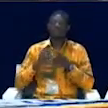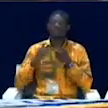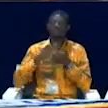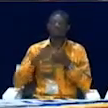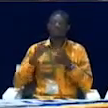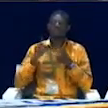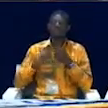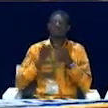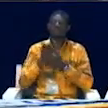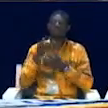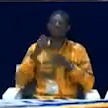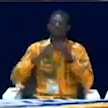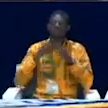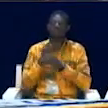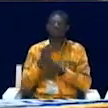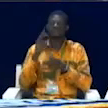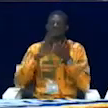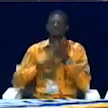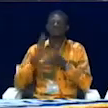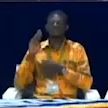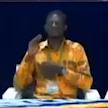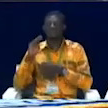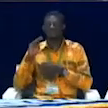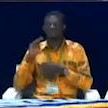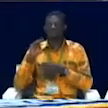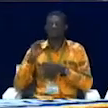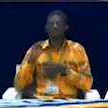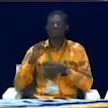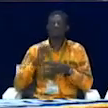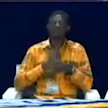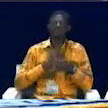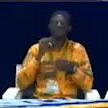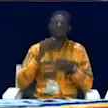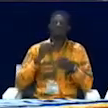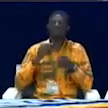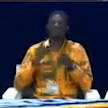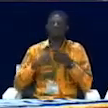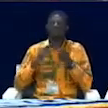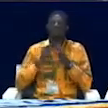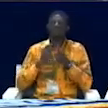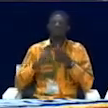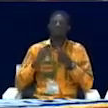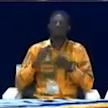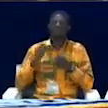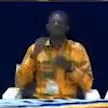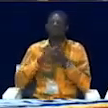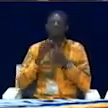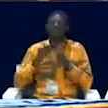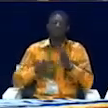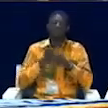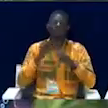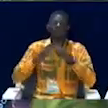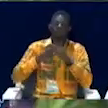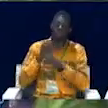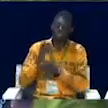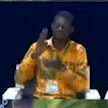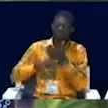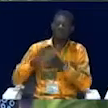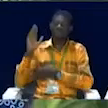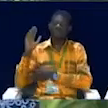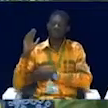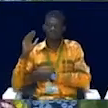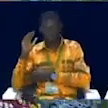But throughout the year 2014, it was not coming. So in the following year,